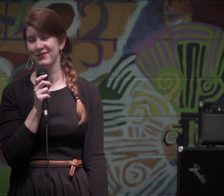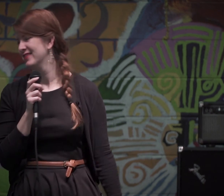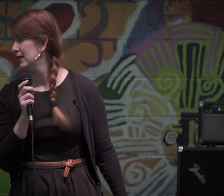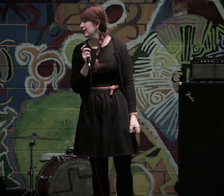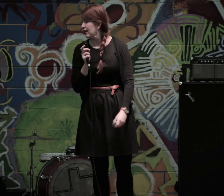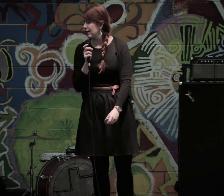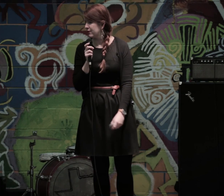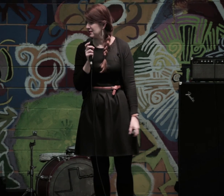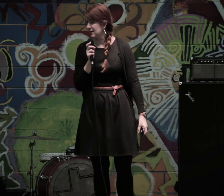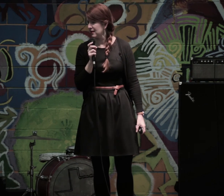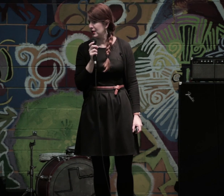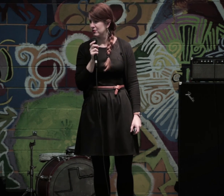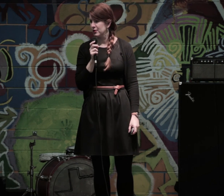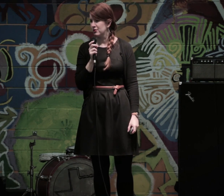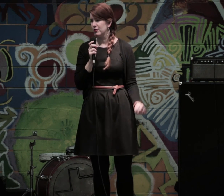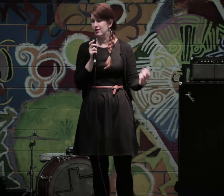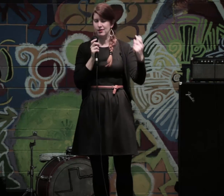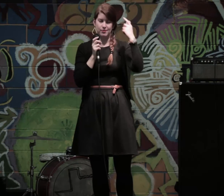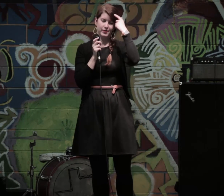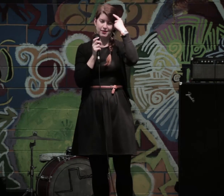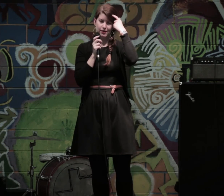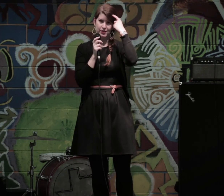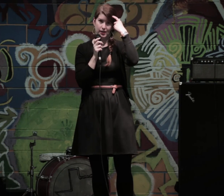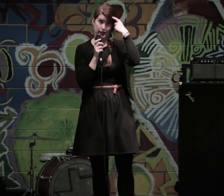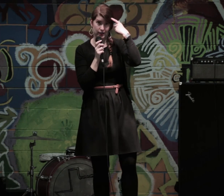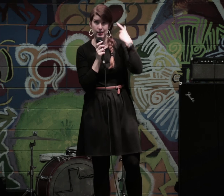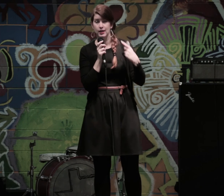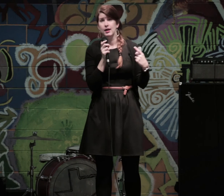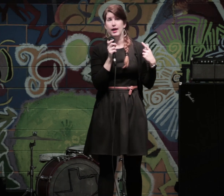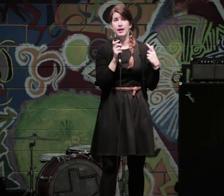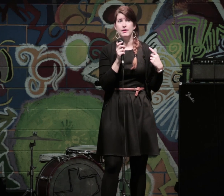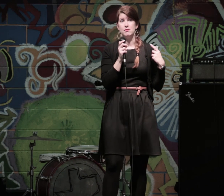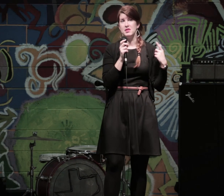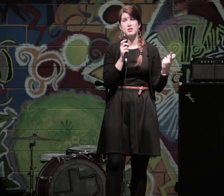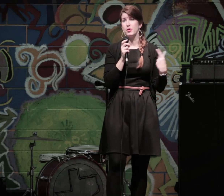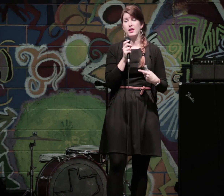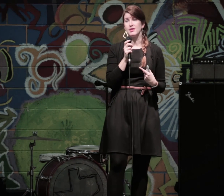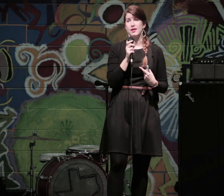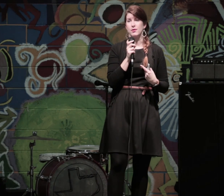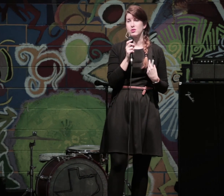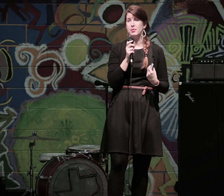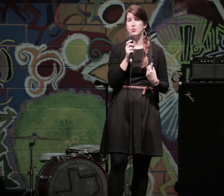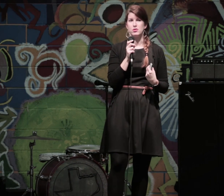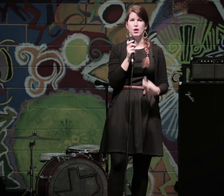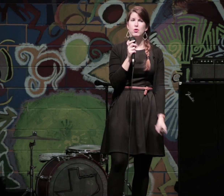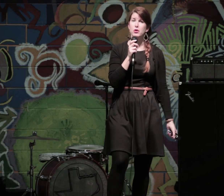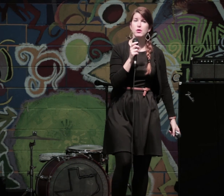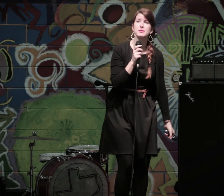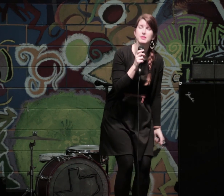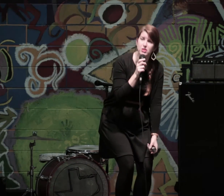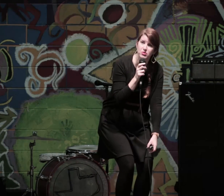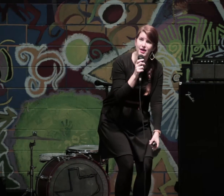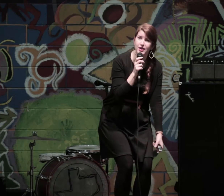work. The fascinating thing about interpreting too is it's mentally fatiguing. And that's spoken and sign language. A lot of people assume, oh,